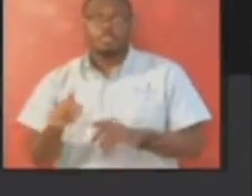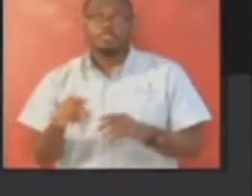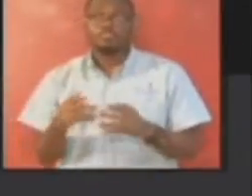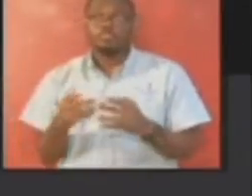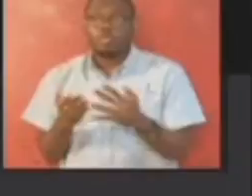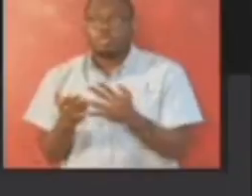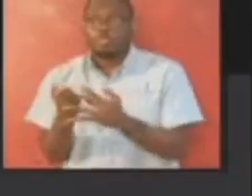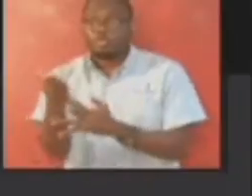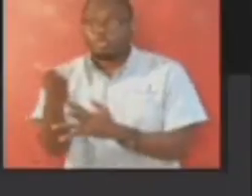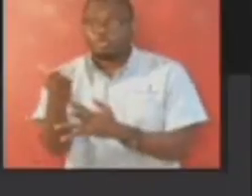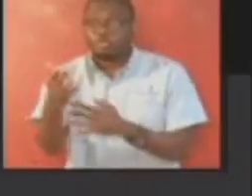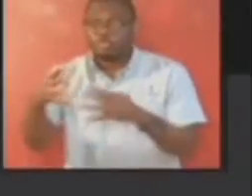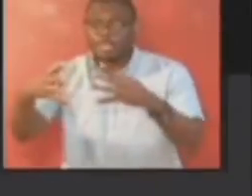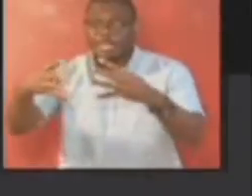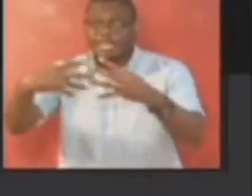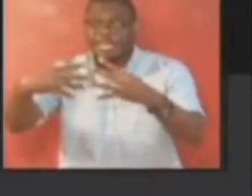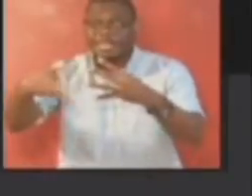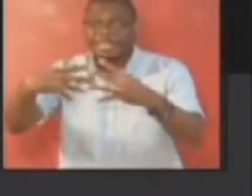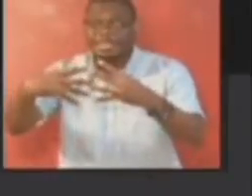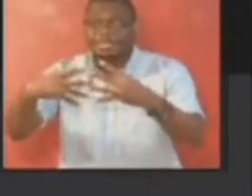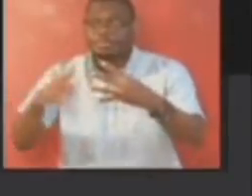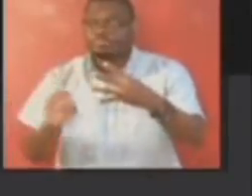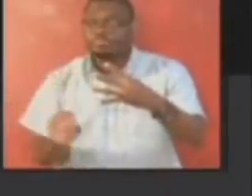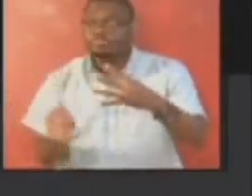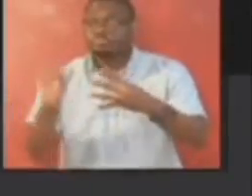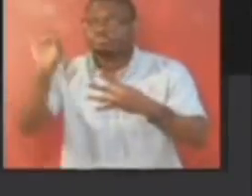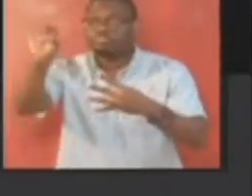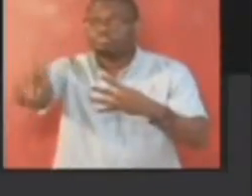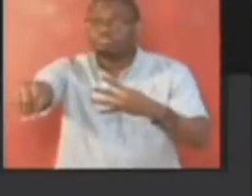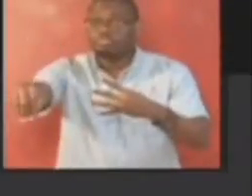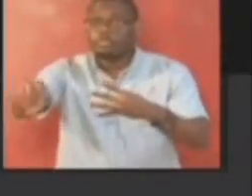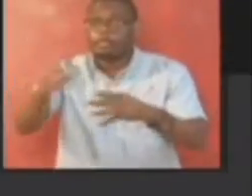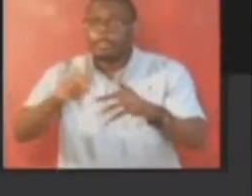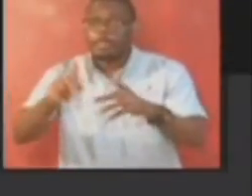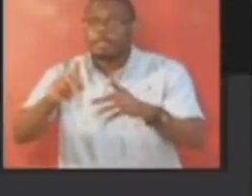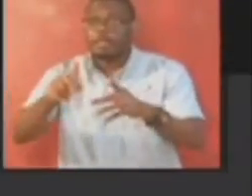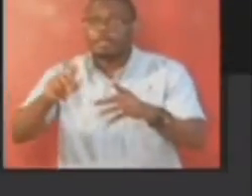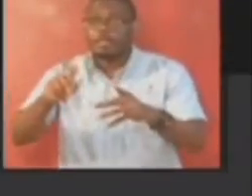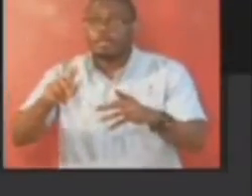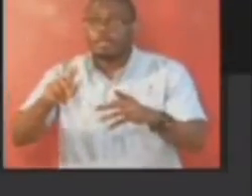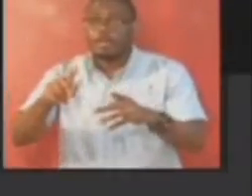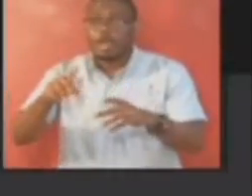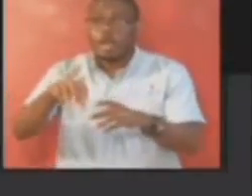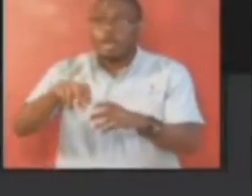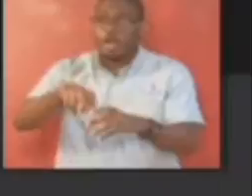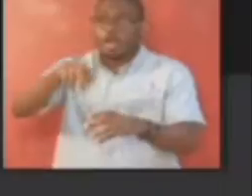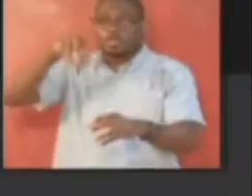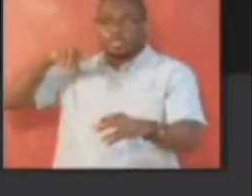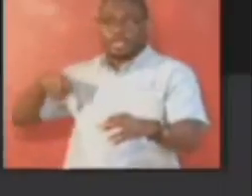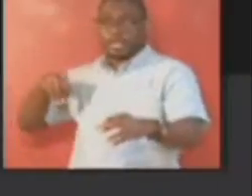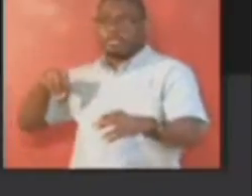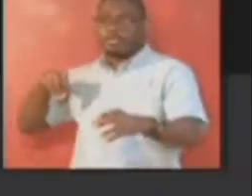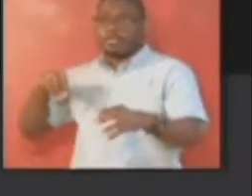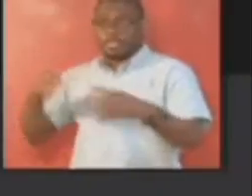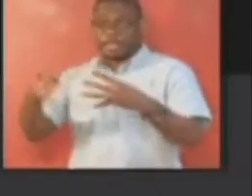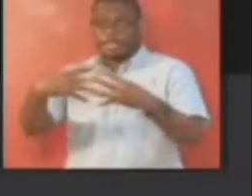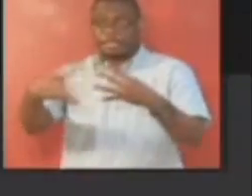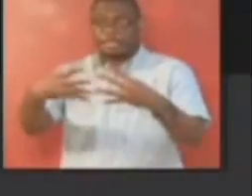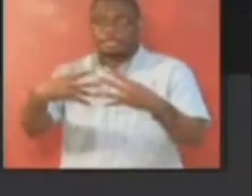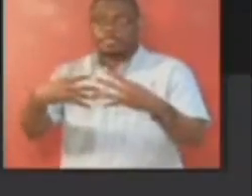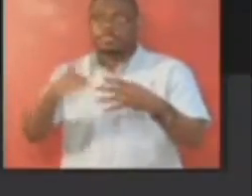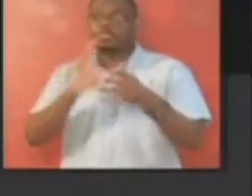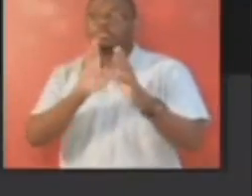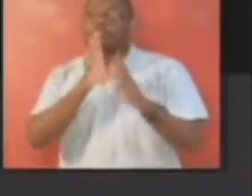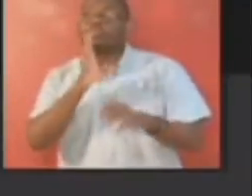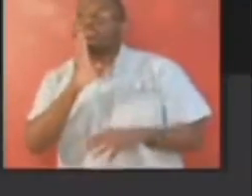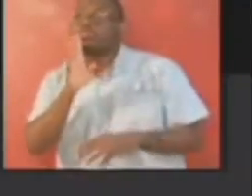and there are persons inside the facility being observed from the outside, mingling with each other, playing cards and that sort of thing. So I've